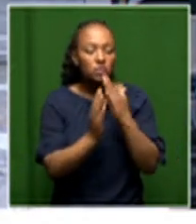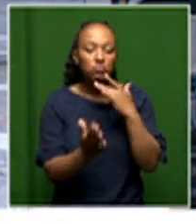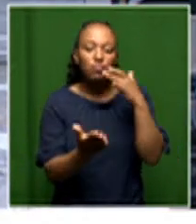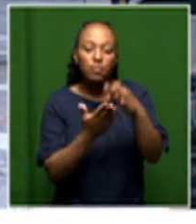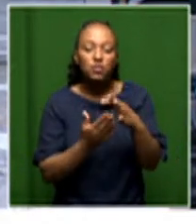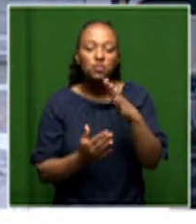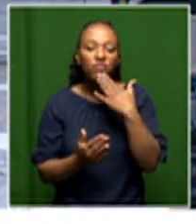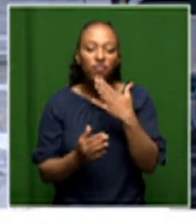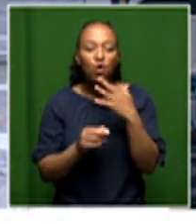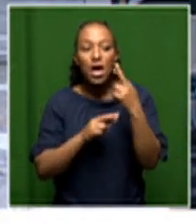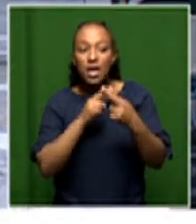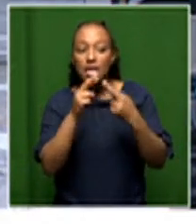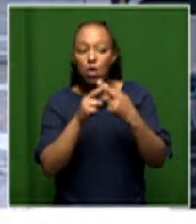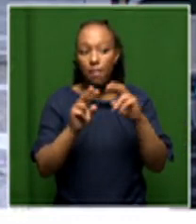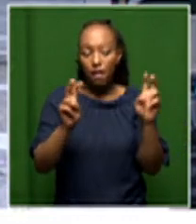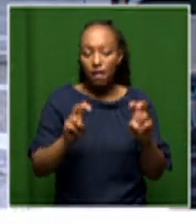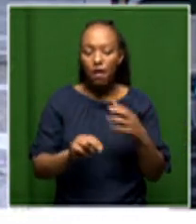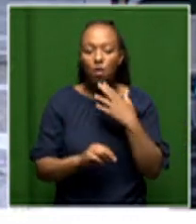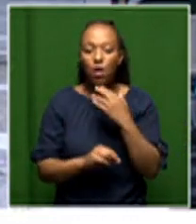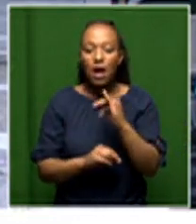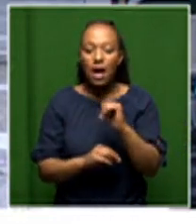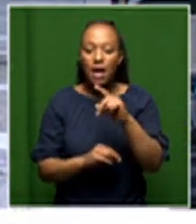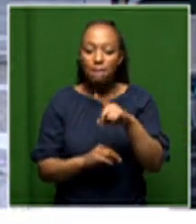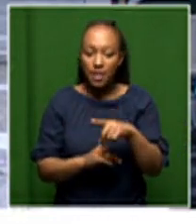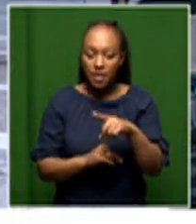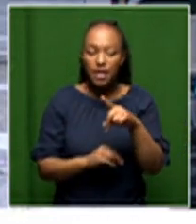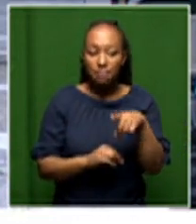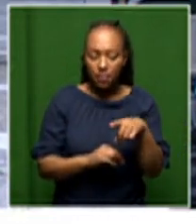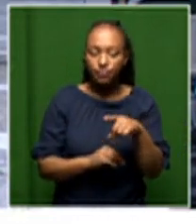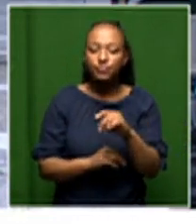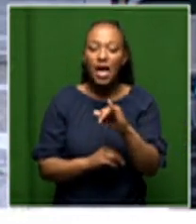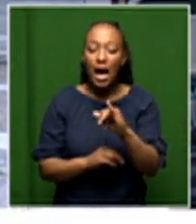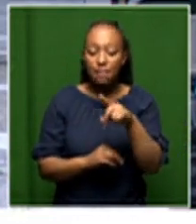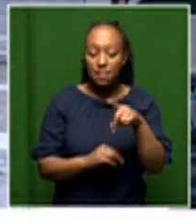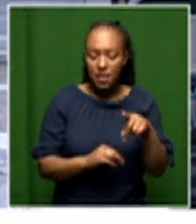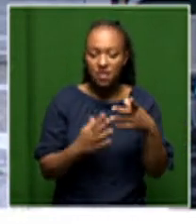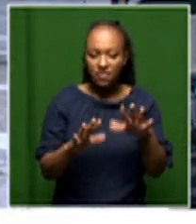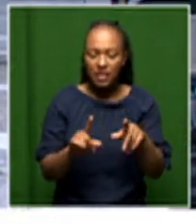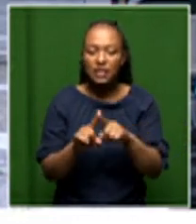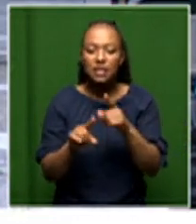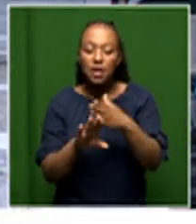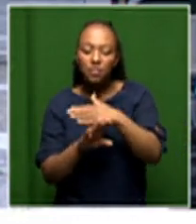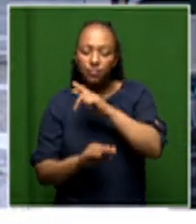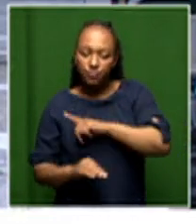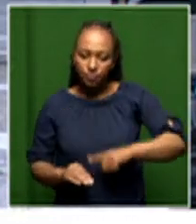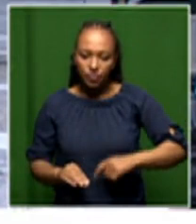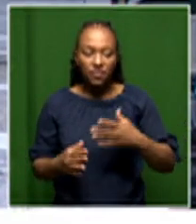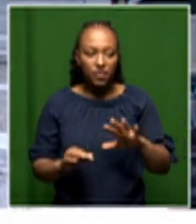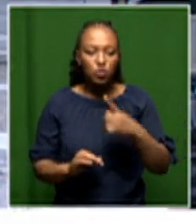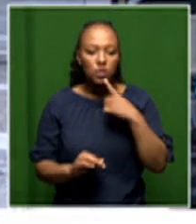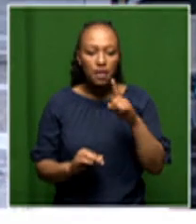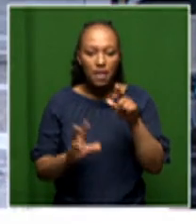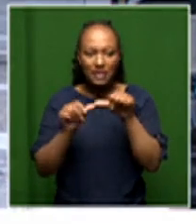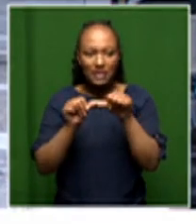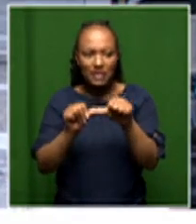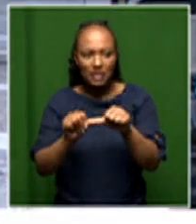for the likes of renewable energy IPPs to come into play and produce energy. The president promising that we should have a more